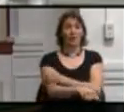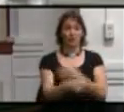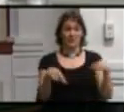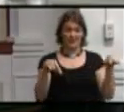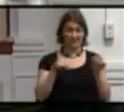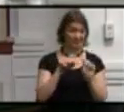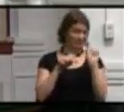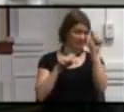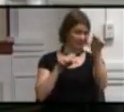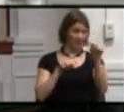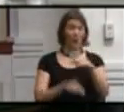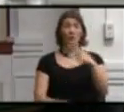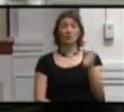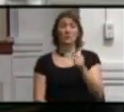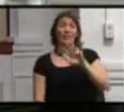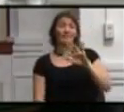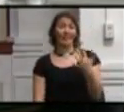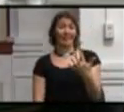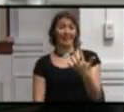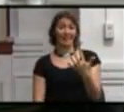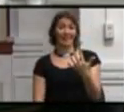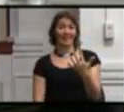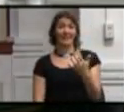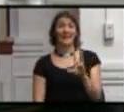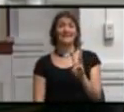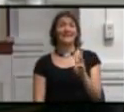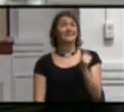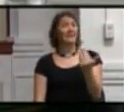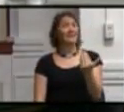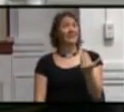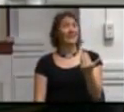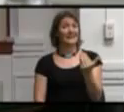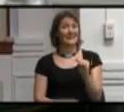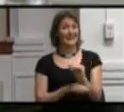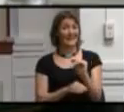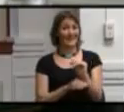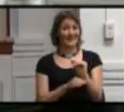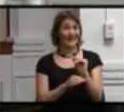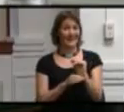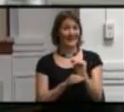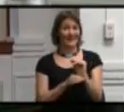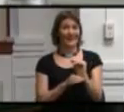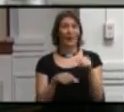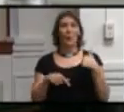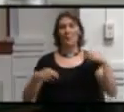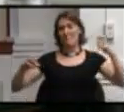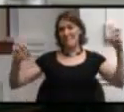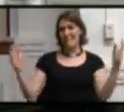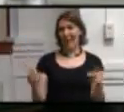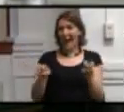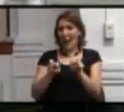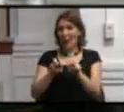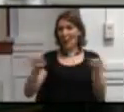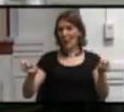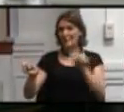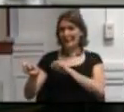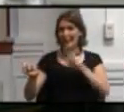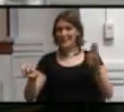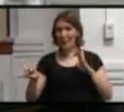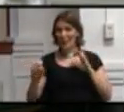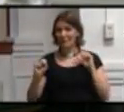Cosman. Tuesday, August 5th, 6:15 p.m., we're back here, Select Board